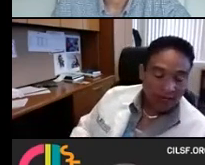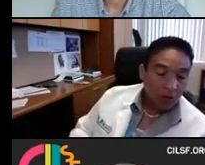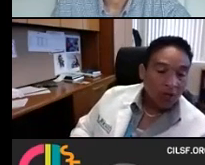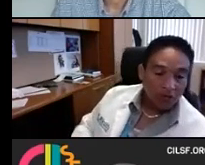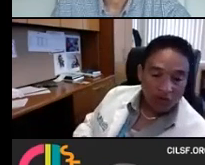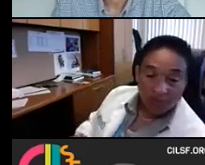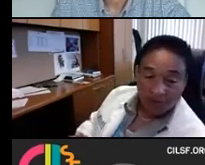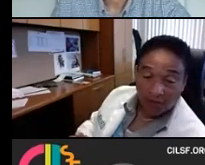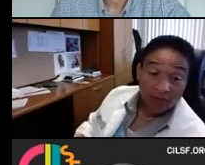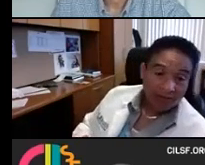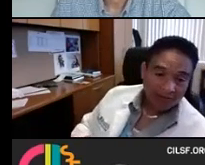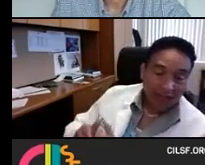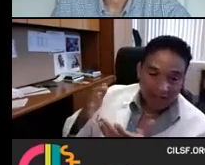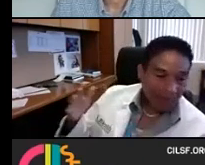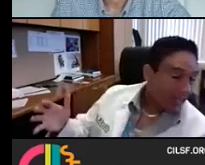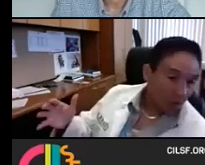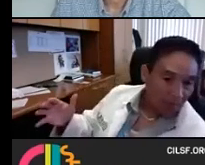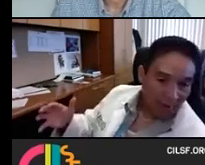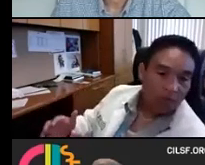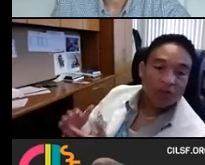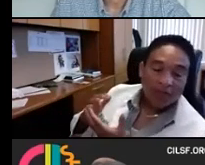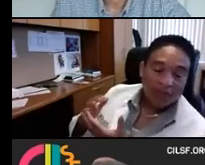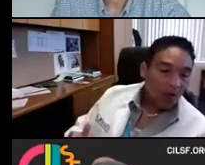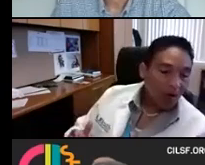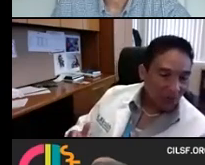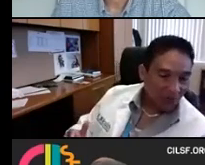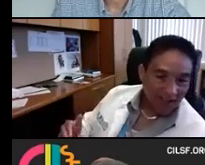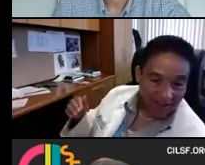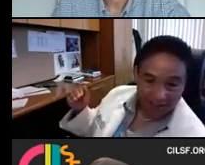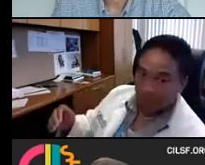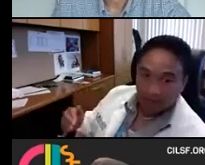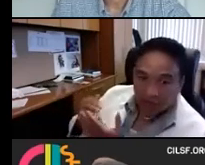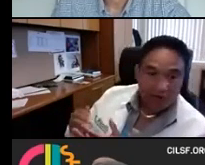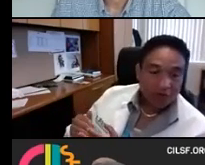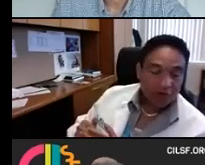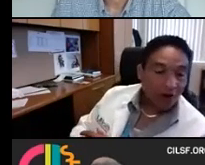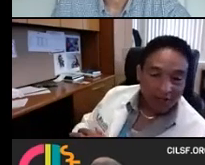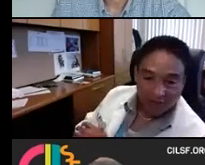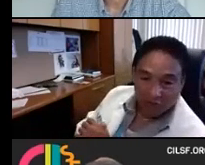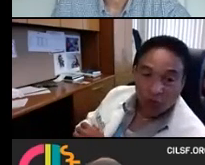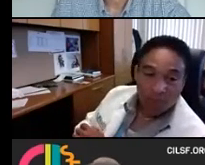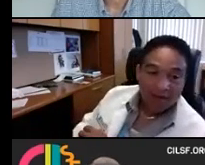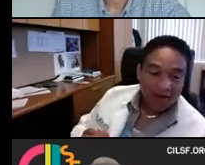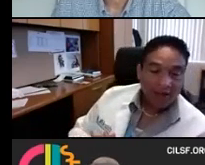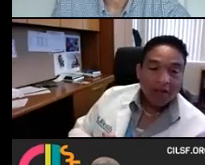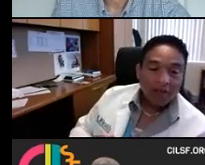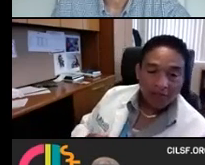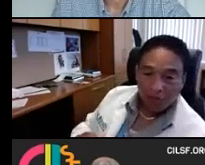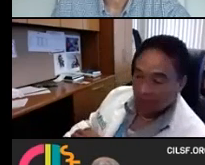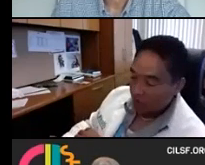right now in terms of this is exactly, they know the models, they know how to attack it. It's very, very targeted, very